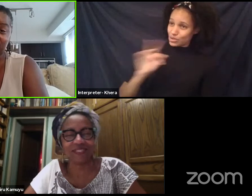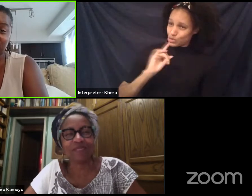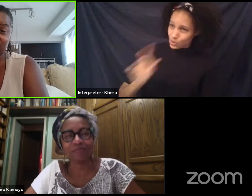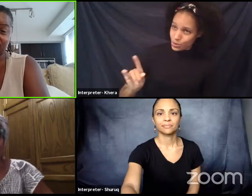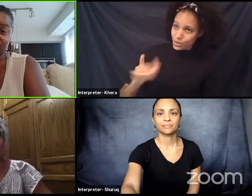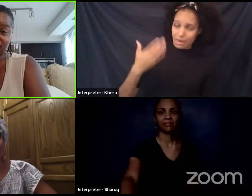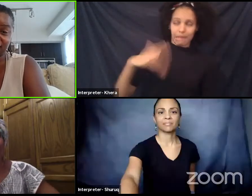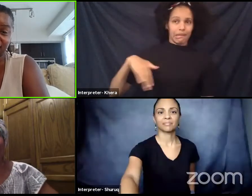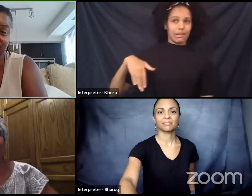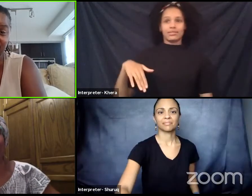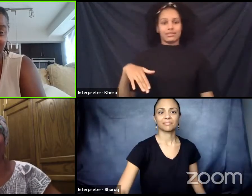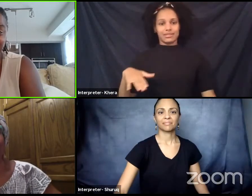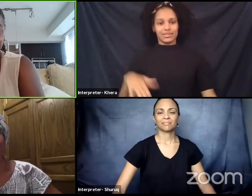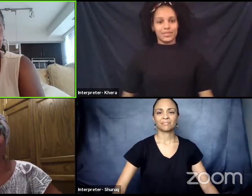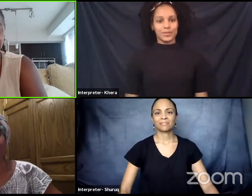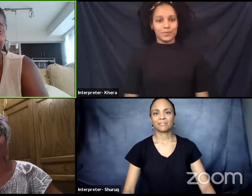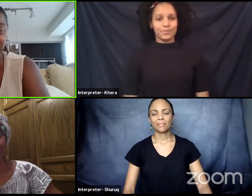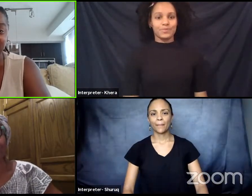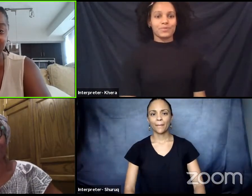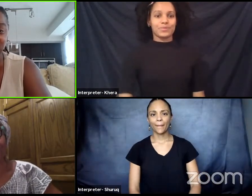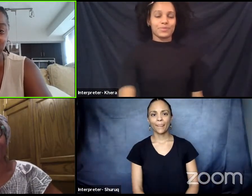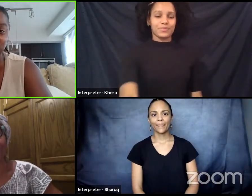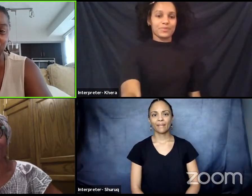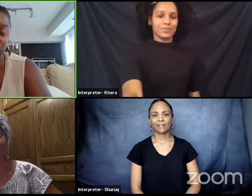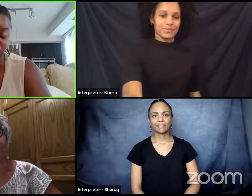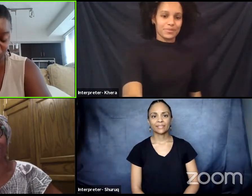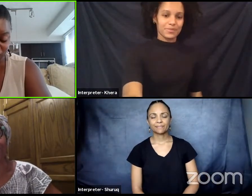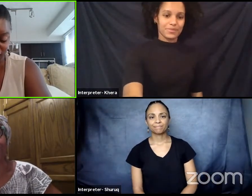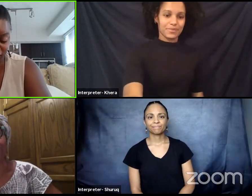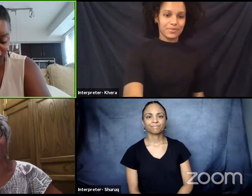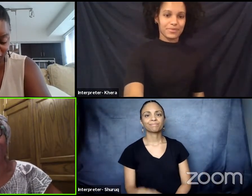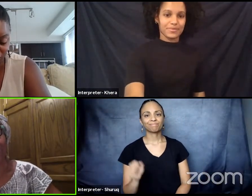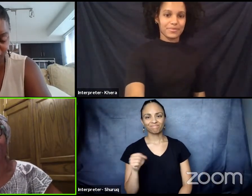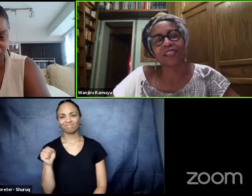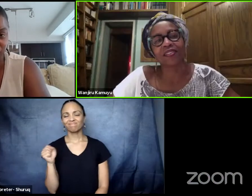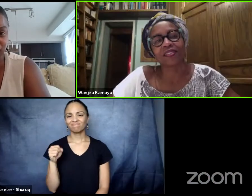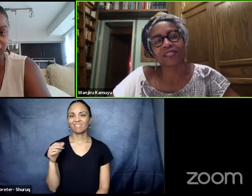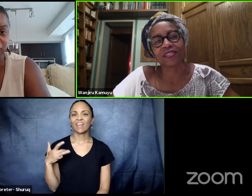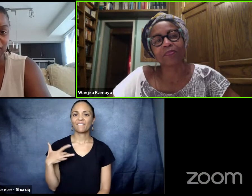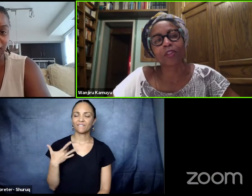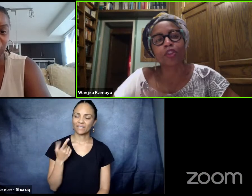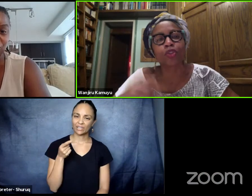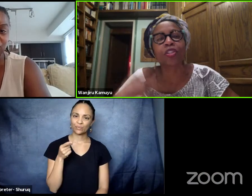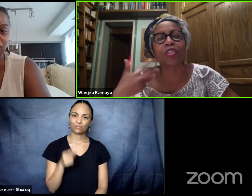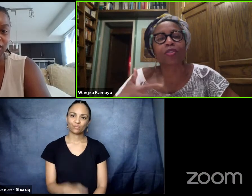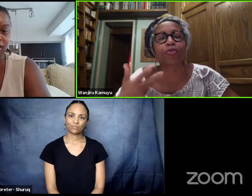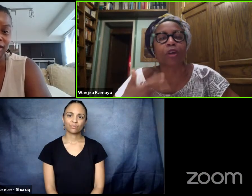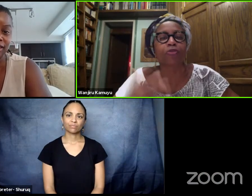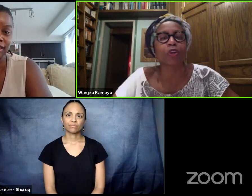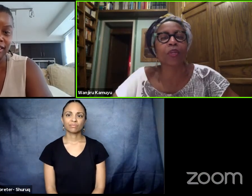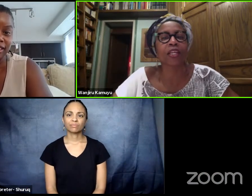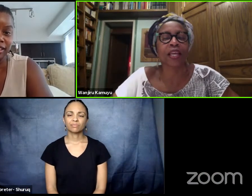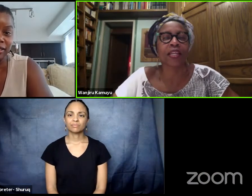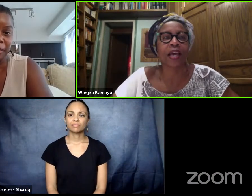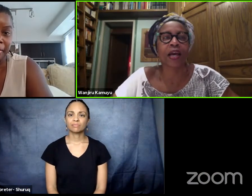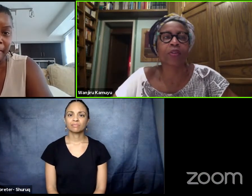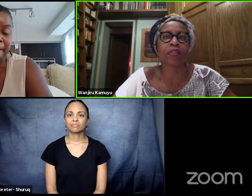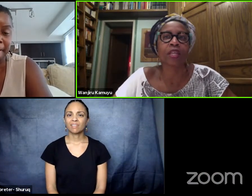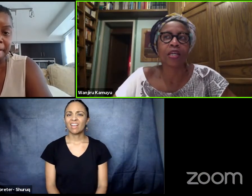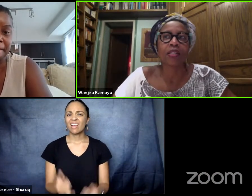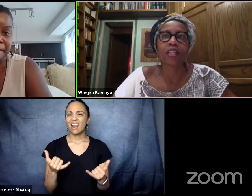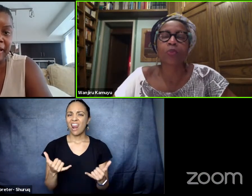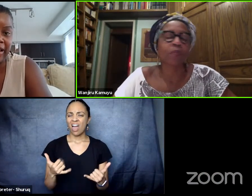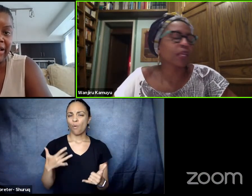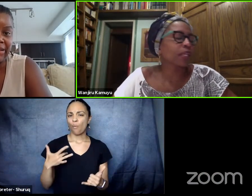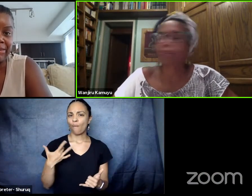Yeah. Yeah. Yeah. Yeah. totally feel you. Yeah. The juices are flowing again now.